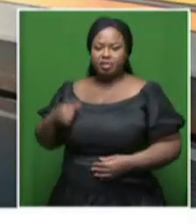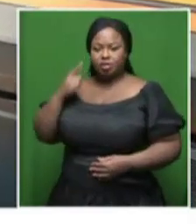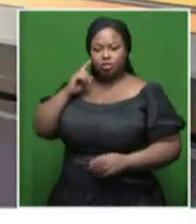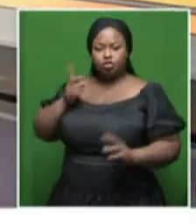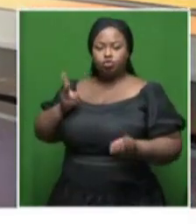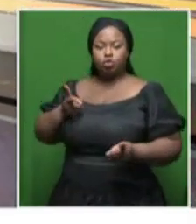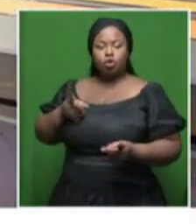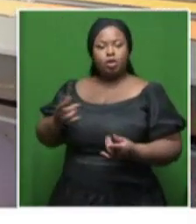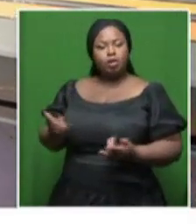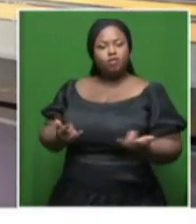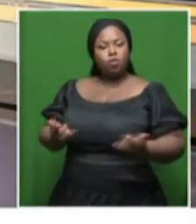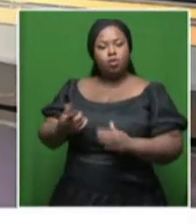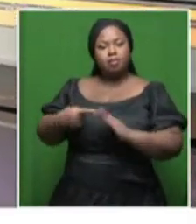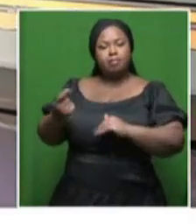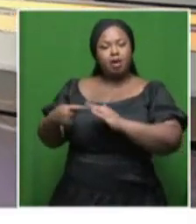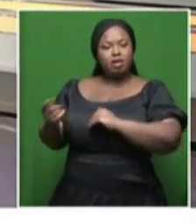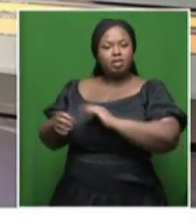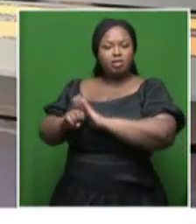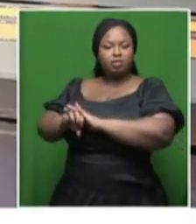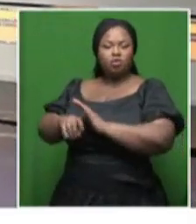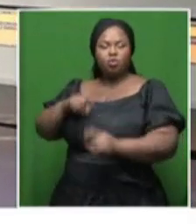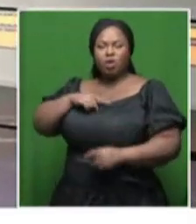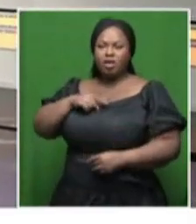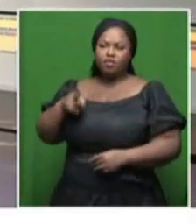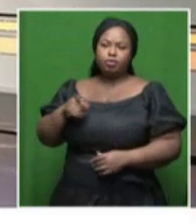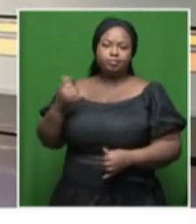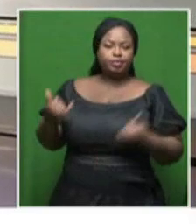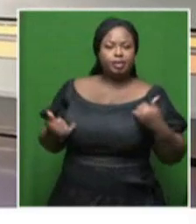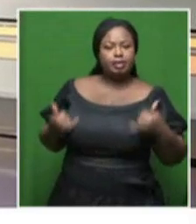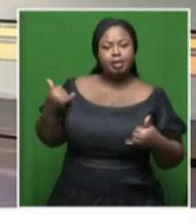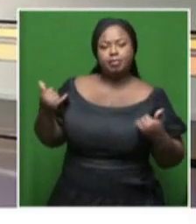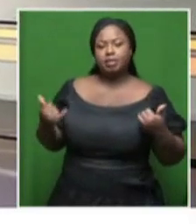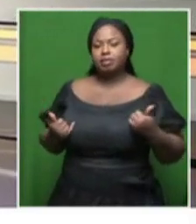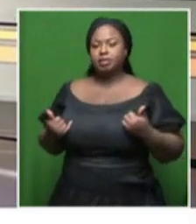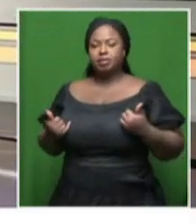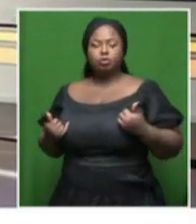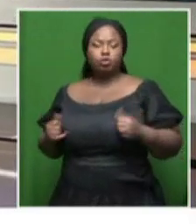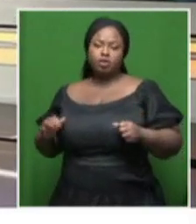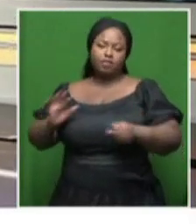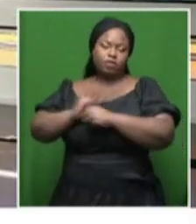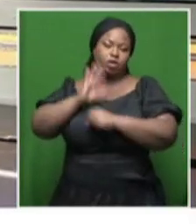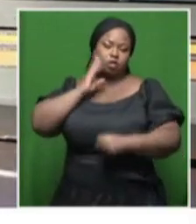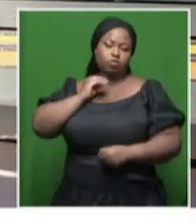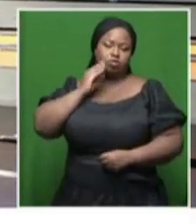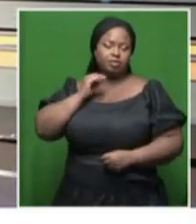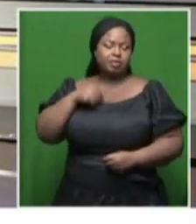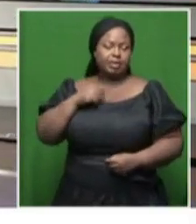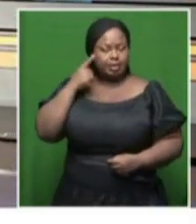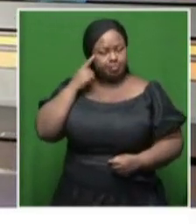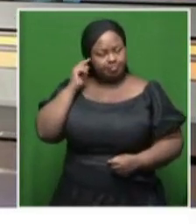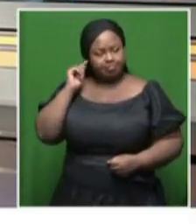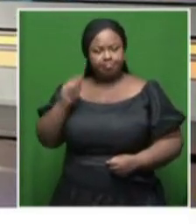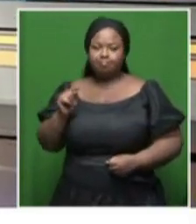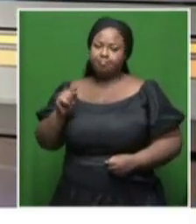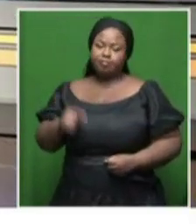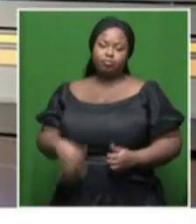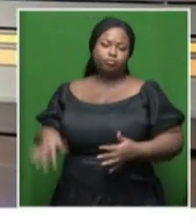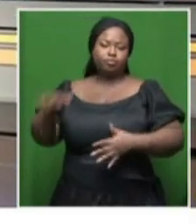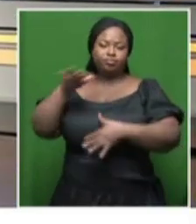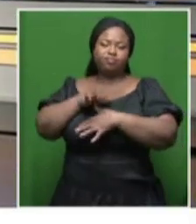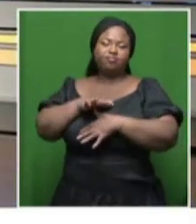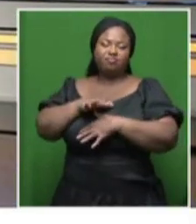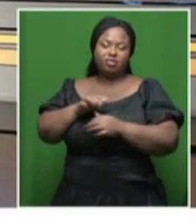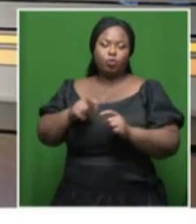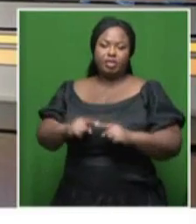ordinary market. If you look at the entertainment, if you look at the, it's a complete experience. So I think that already puts us